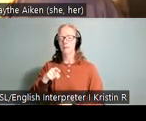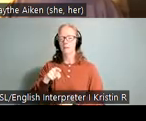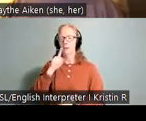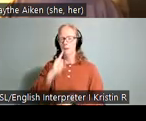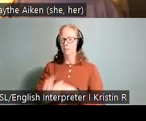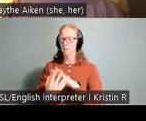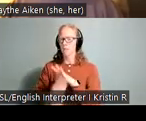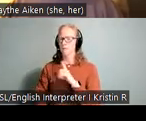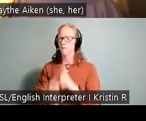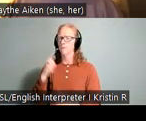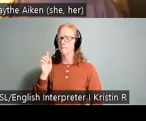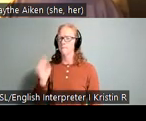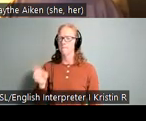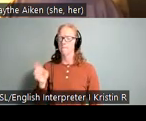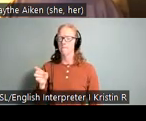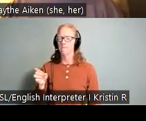it out of